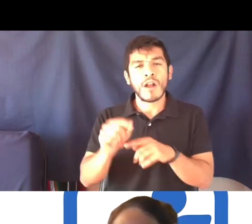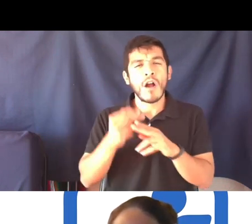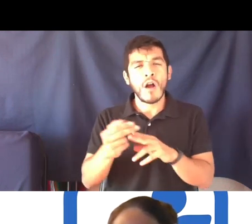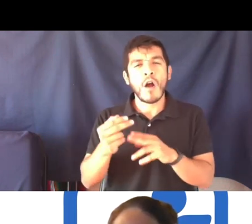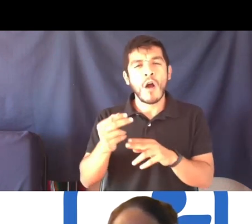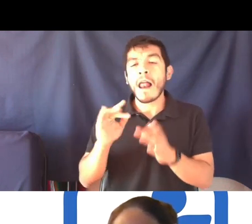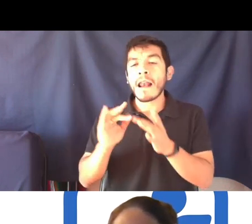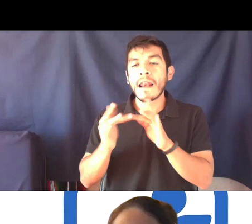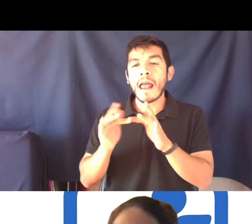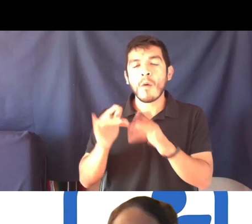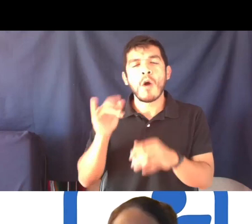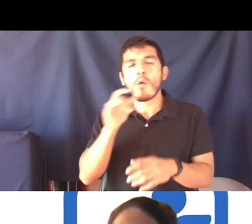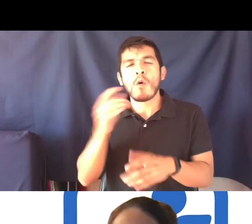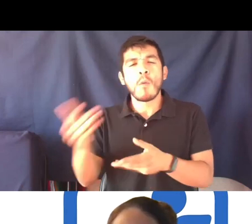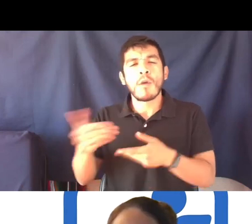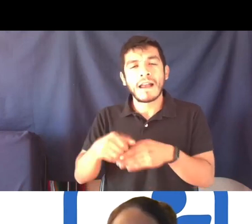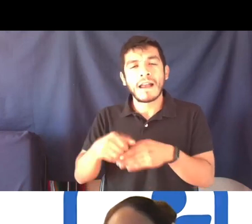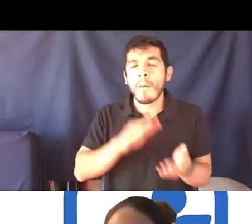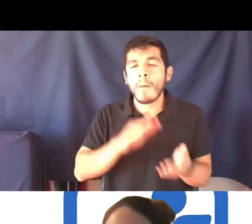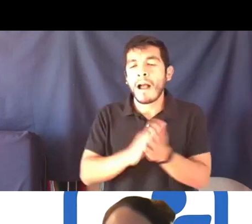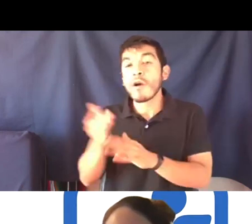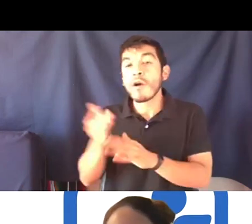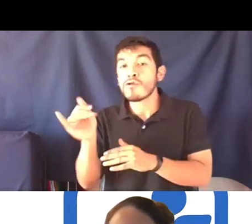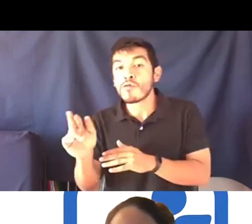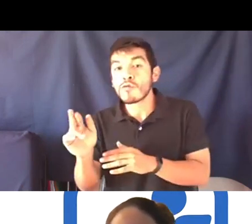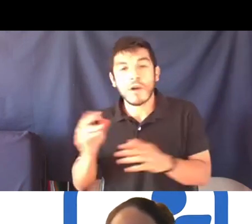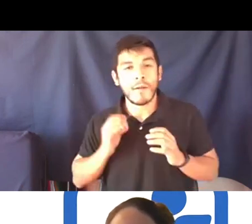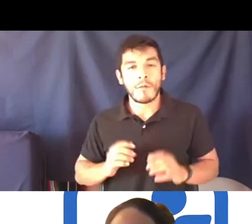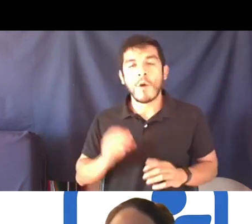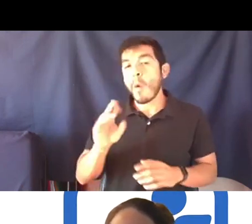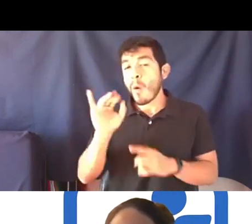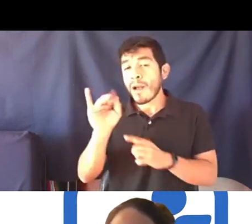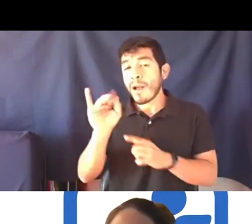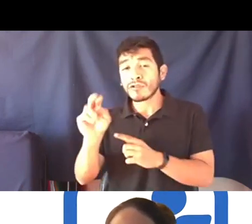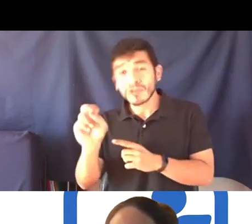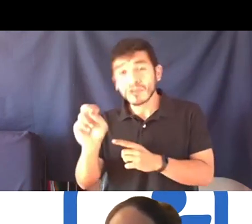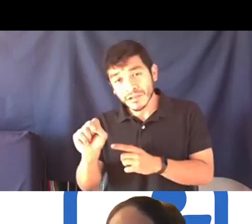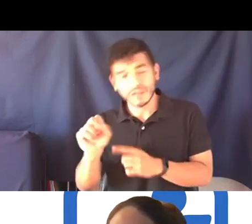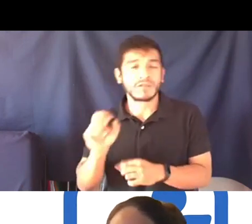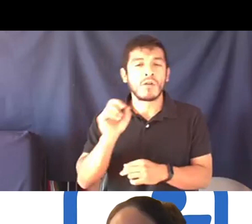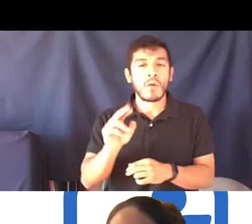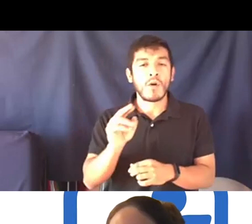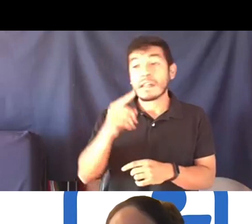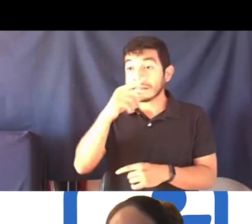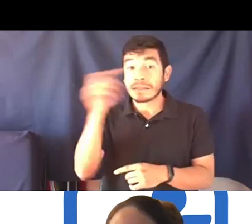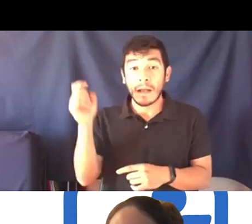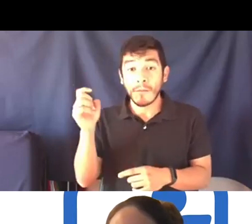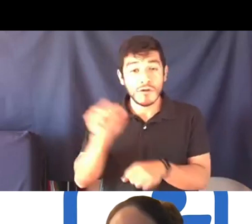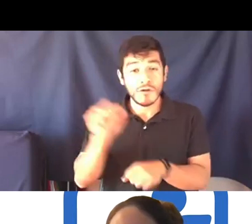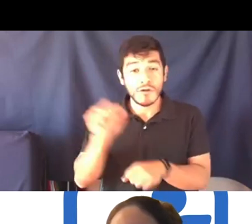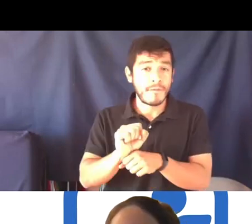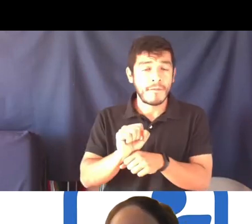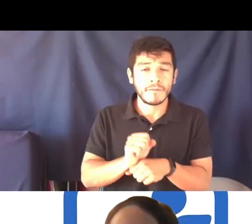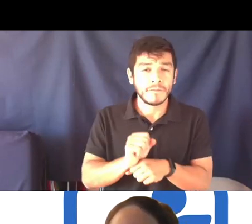young people to kind of be junior employees or interns, or in some cases, summer employment, where you bring in a lot of